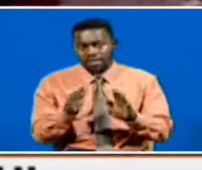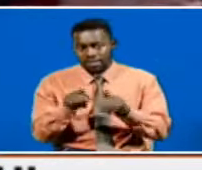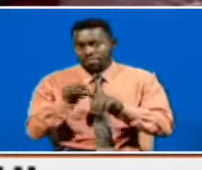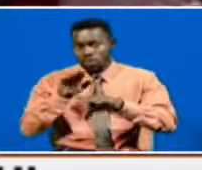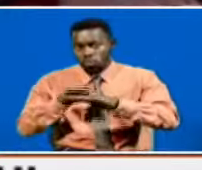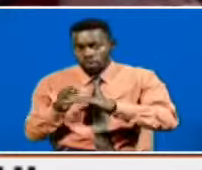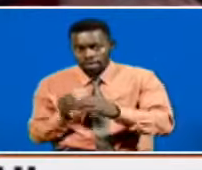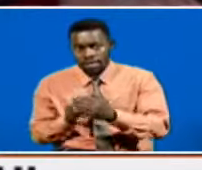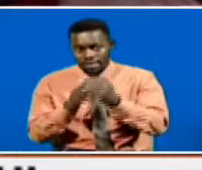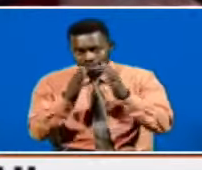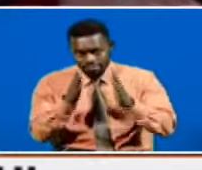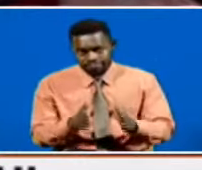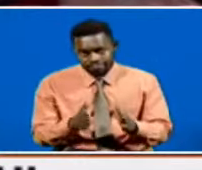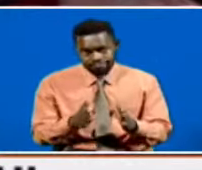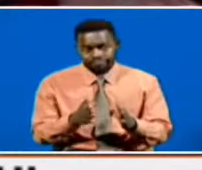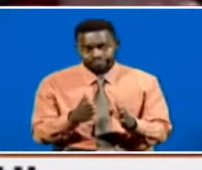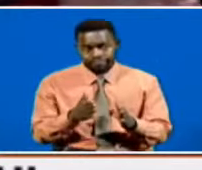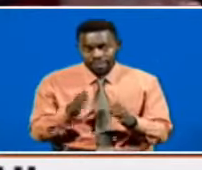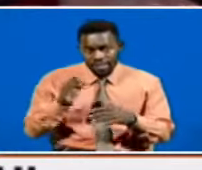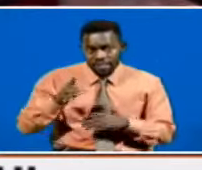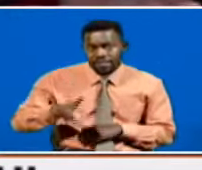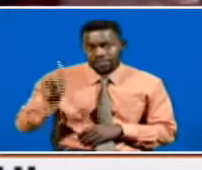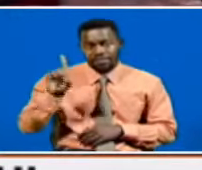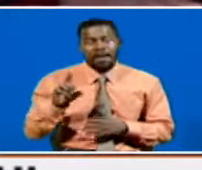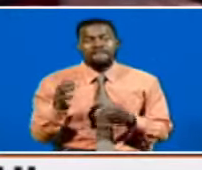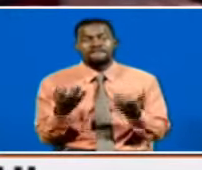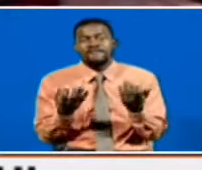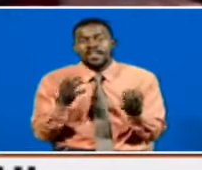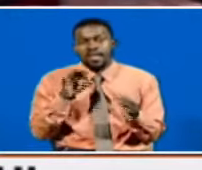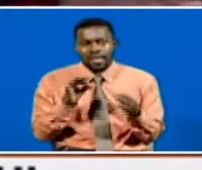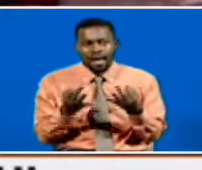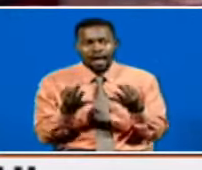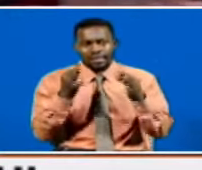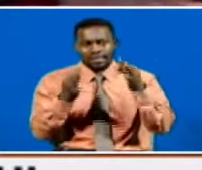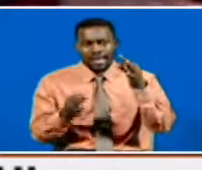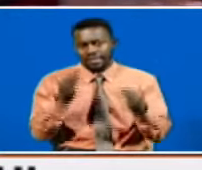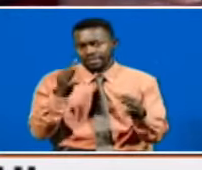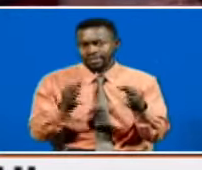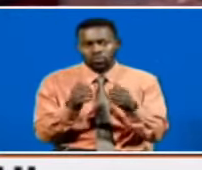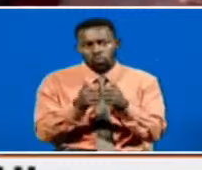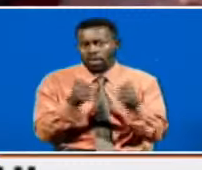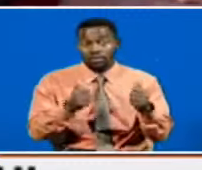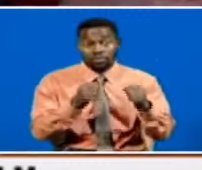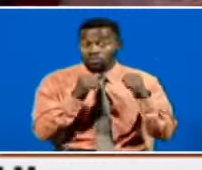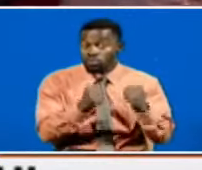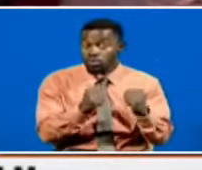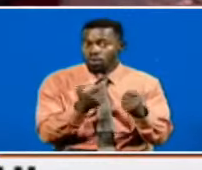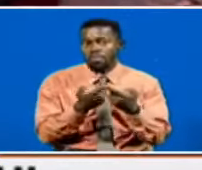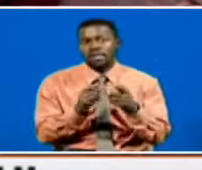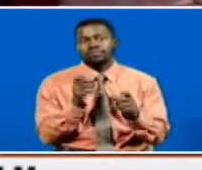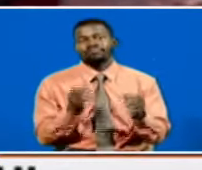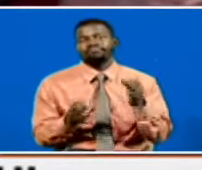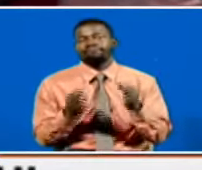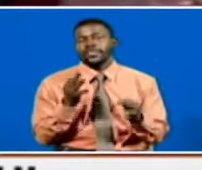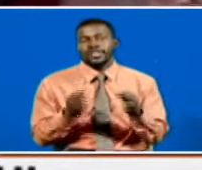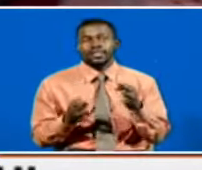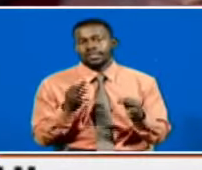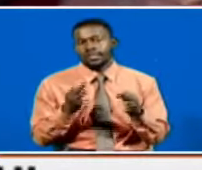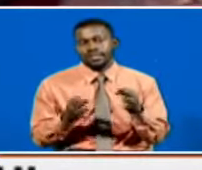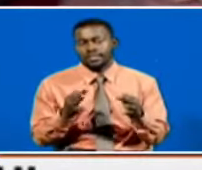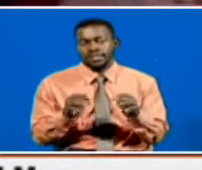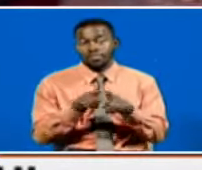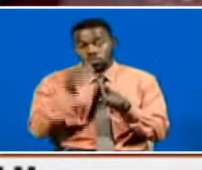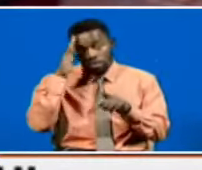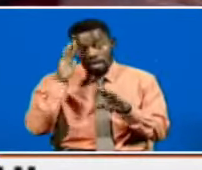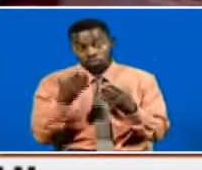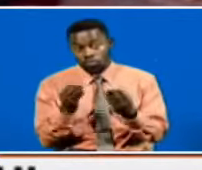He was very fair, firm but very fair. When he dealt with